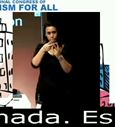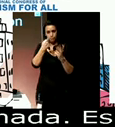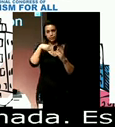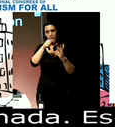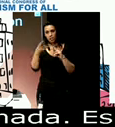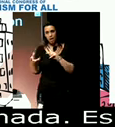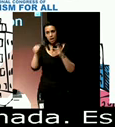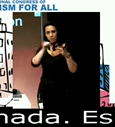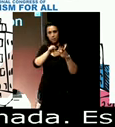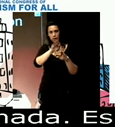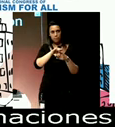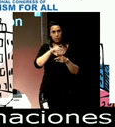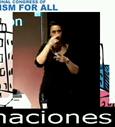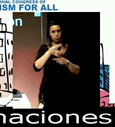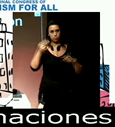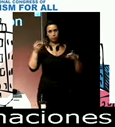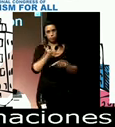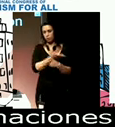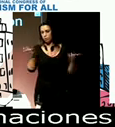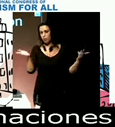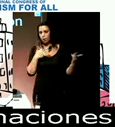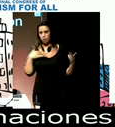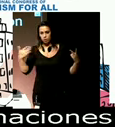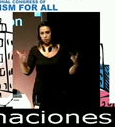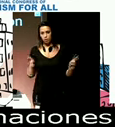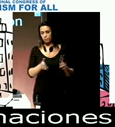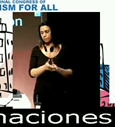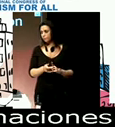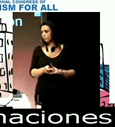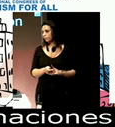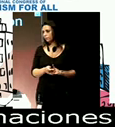wanted them to be adapted to all kinds of public.